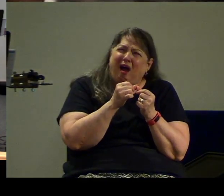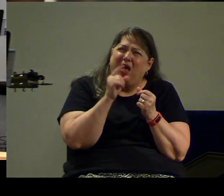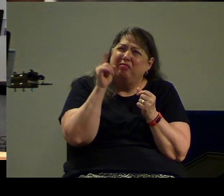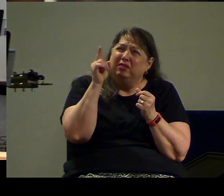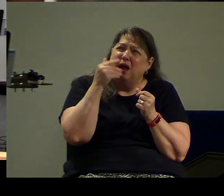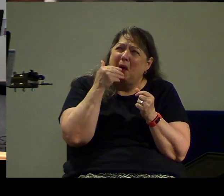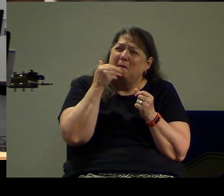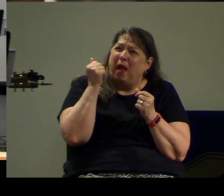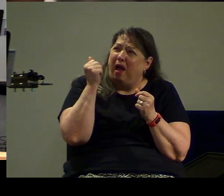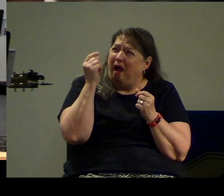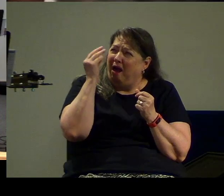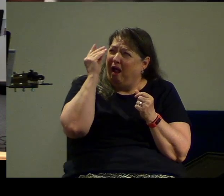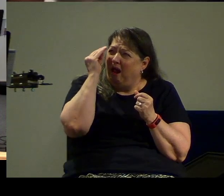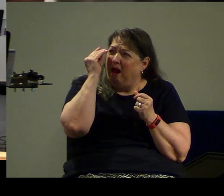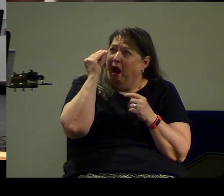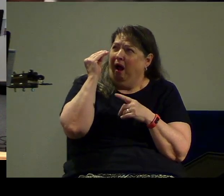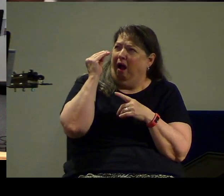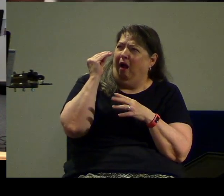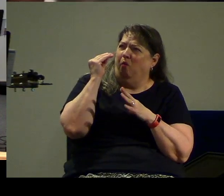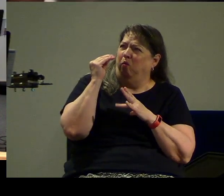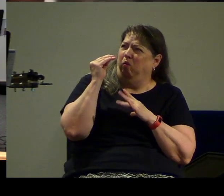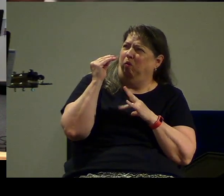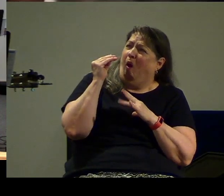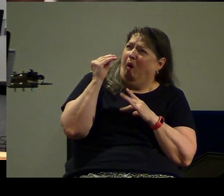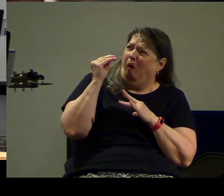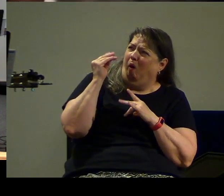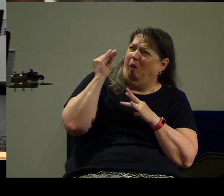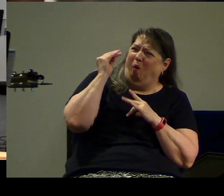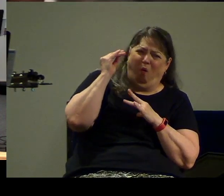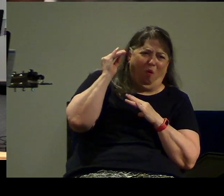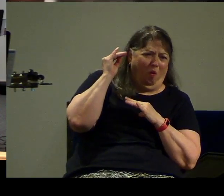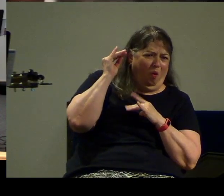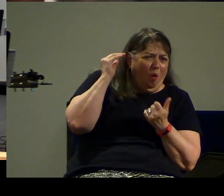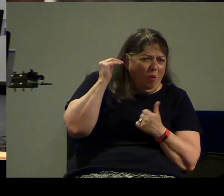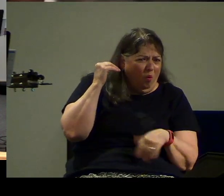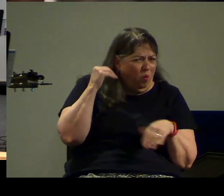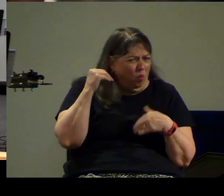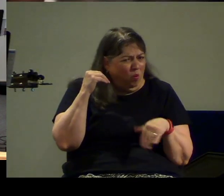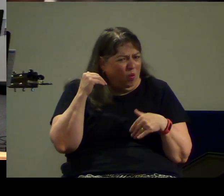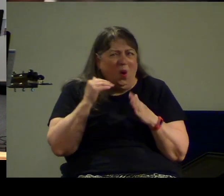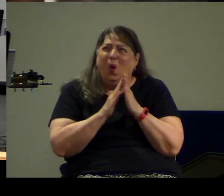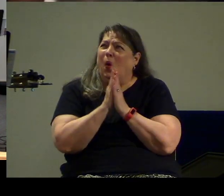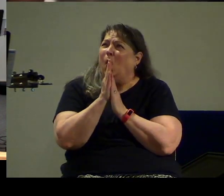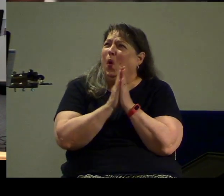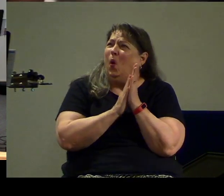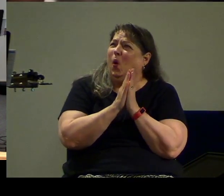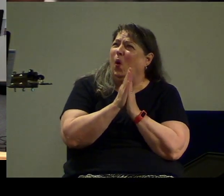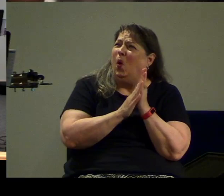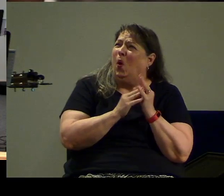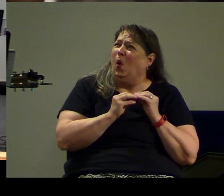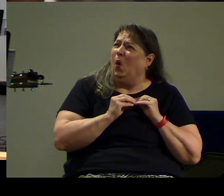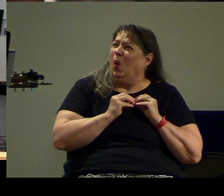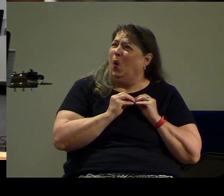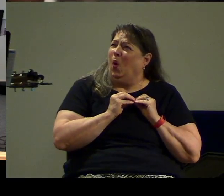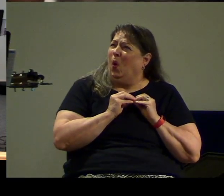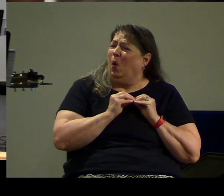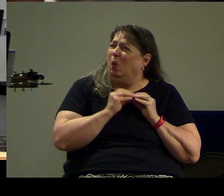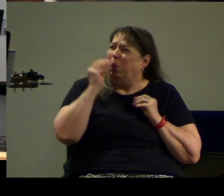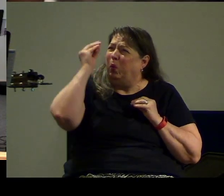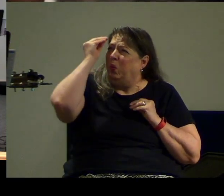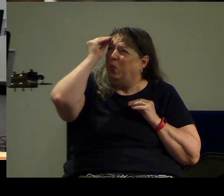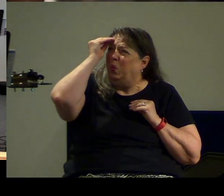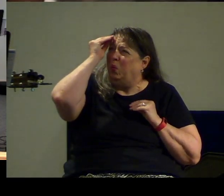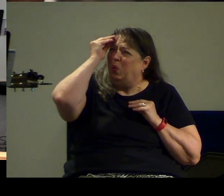that thought to just penetrate into your heart, into your mind, burn it into your memory, so that we